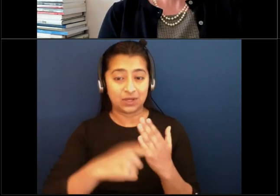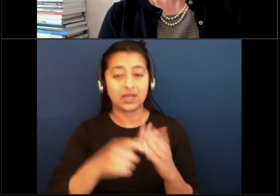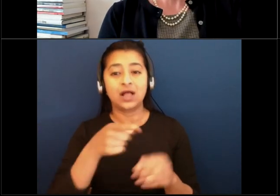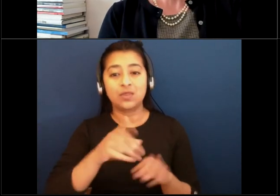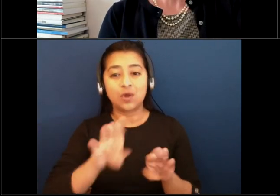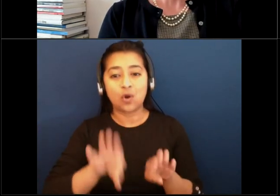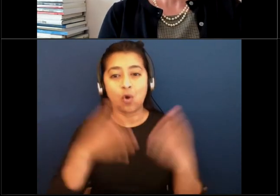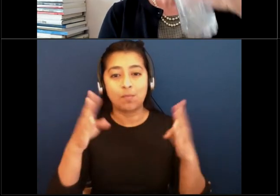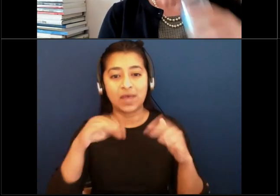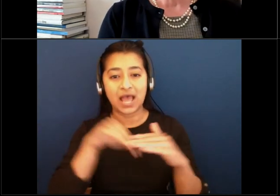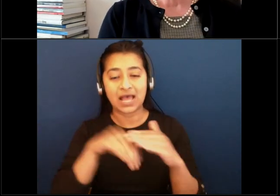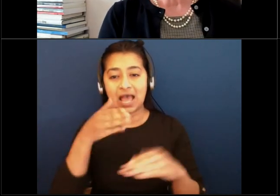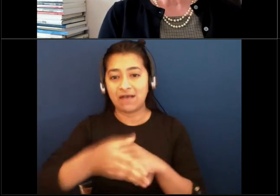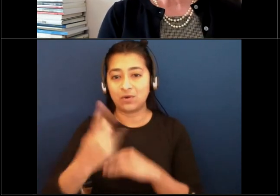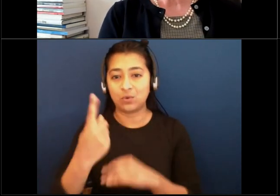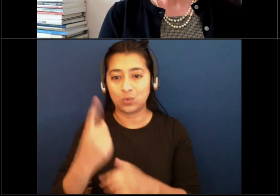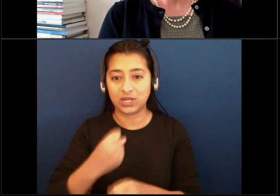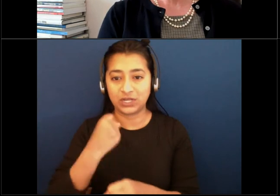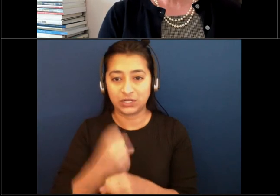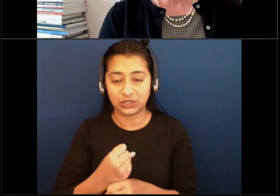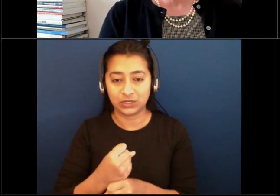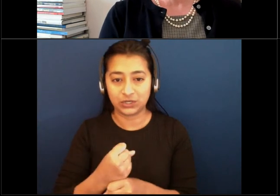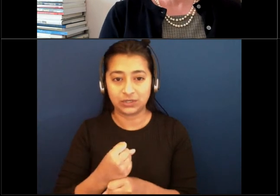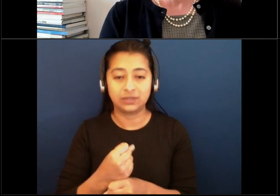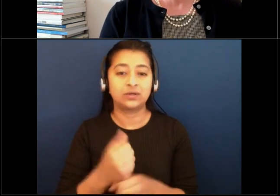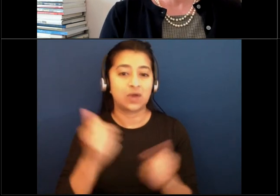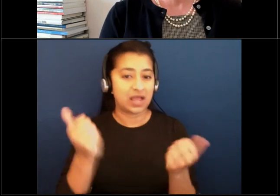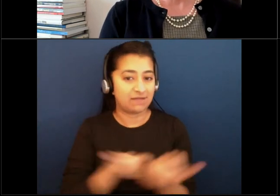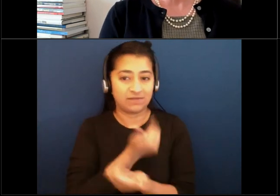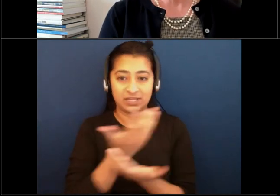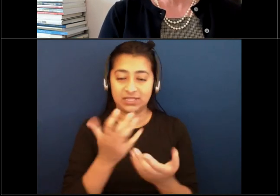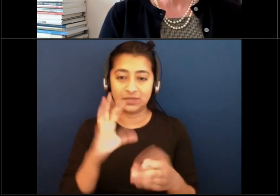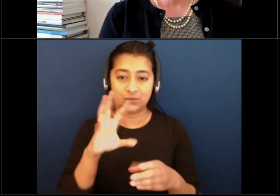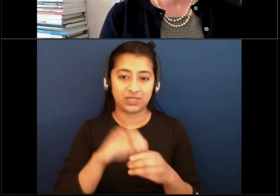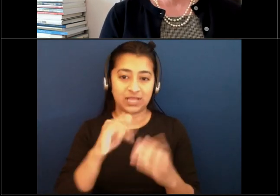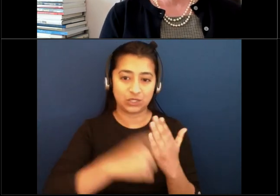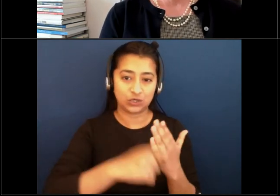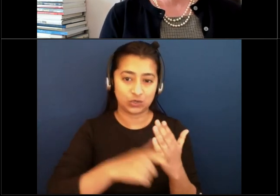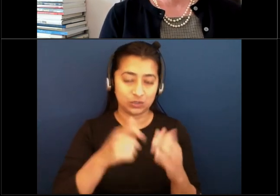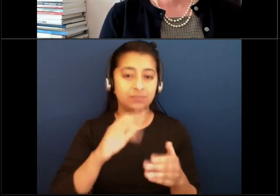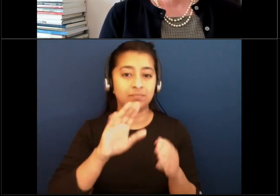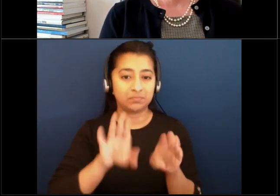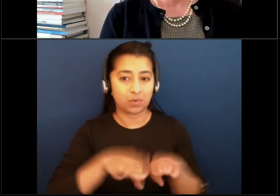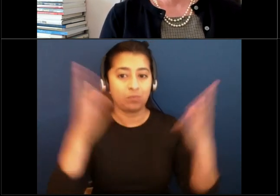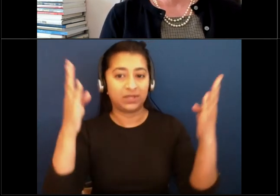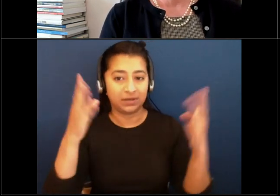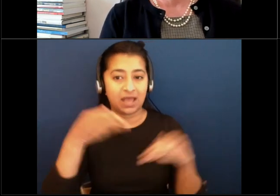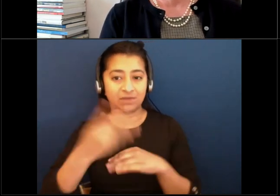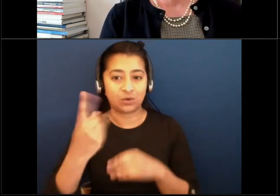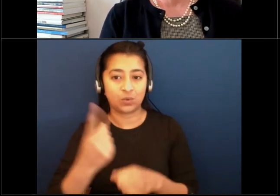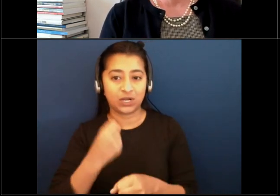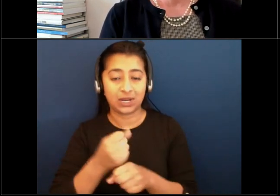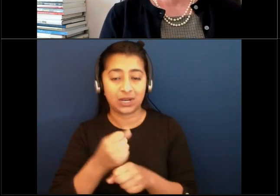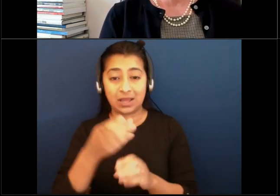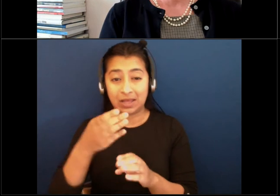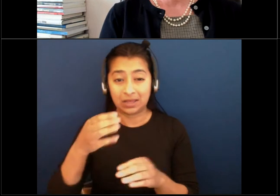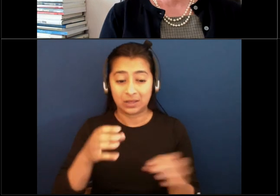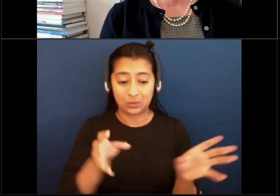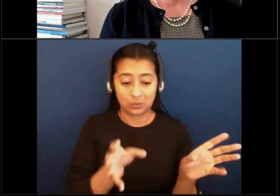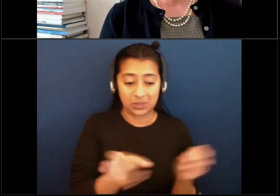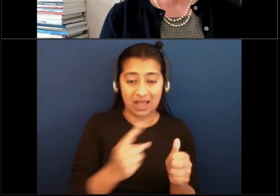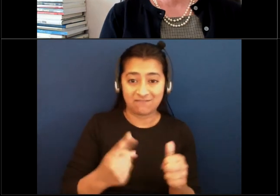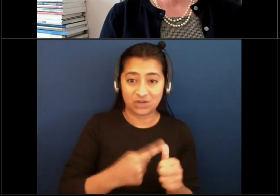1 year. So everything in language becomes available after 1 year. Before the 1 year time period,